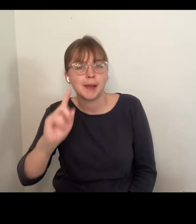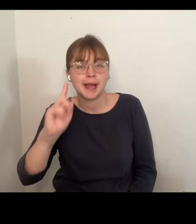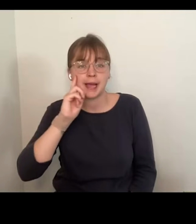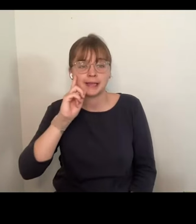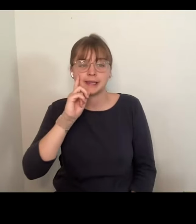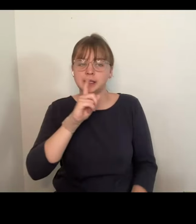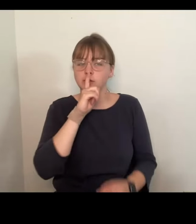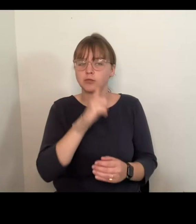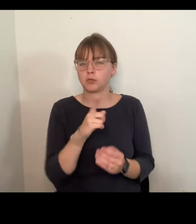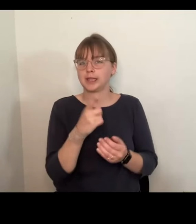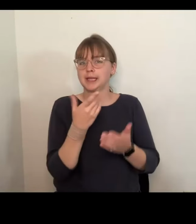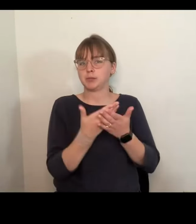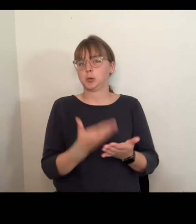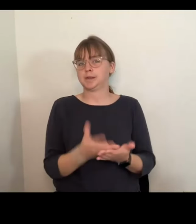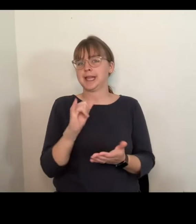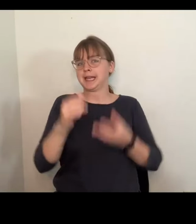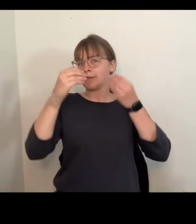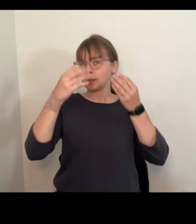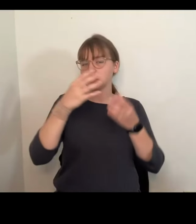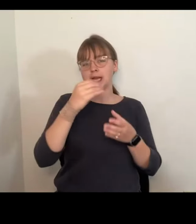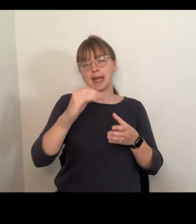speaks to the information and the content that we're getting.